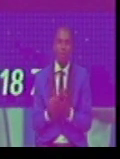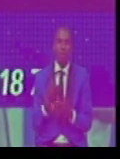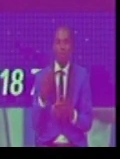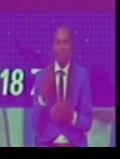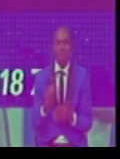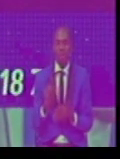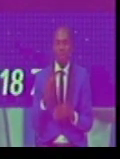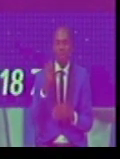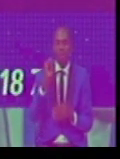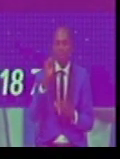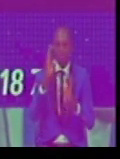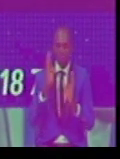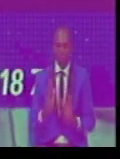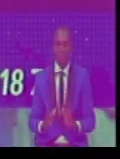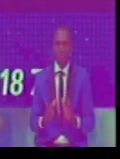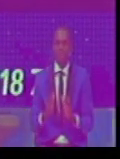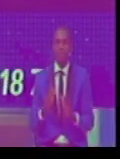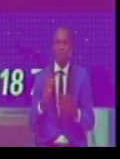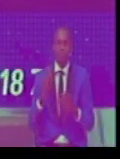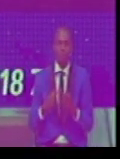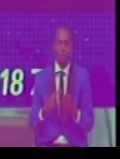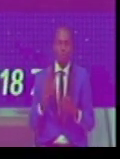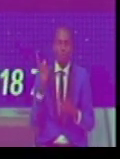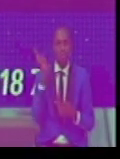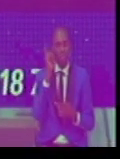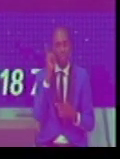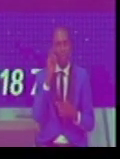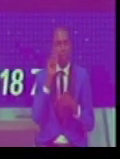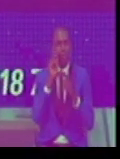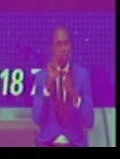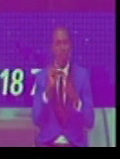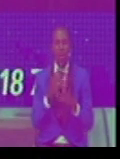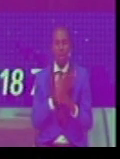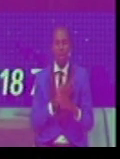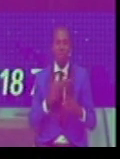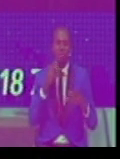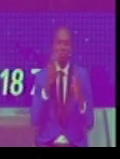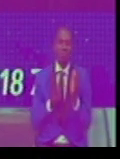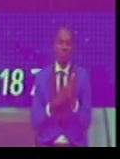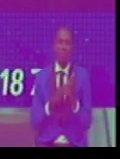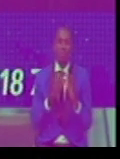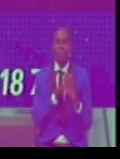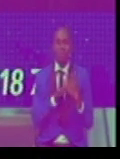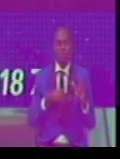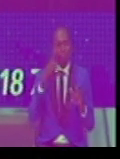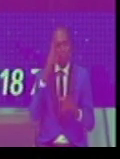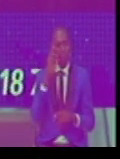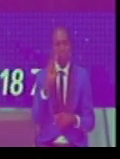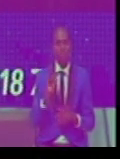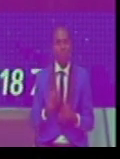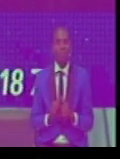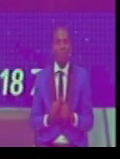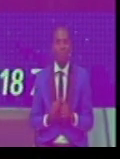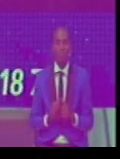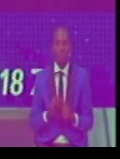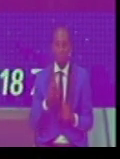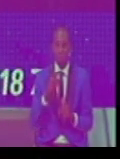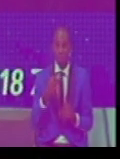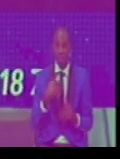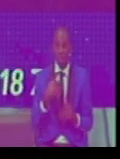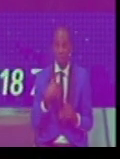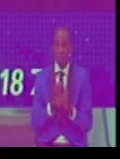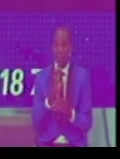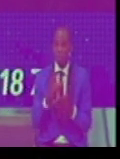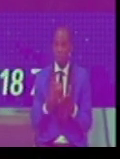up. Yes, quickly, quickly, quickly. We are waiting for you. Come out here. Come out here in testimony